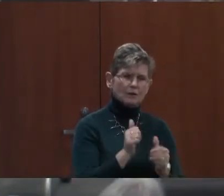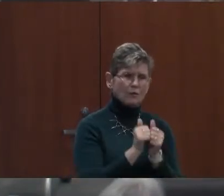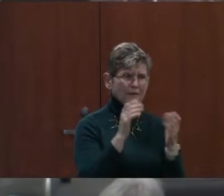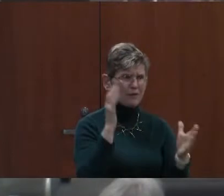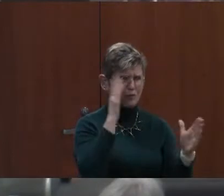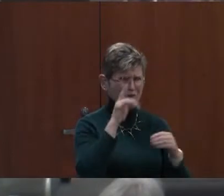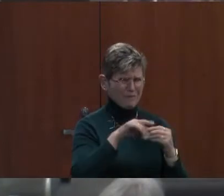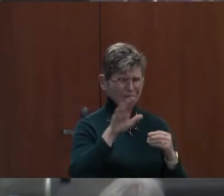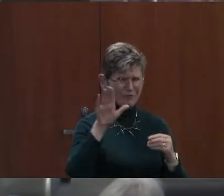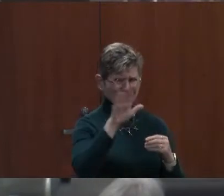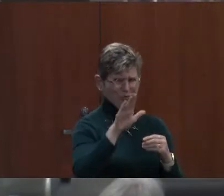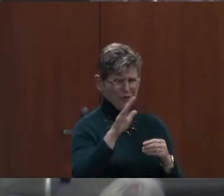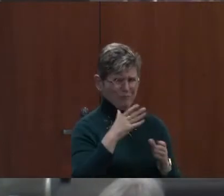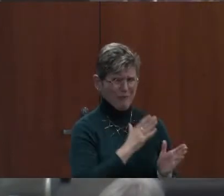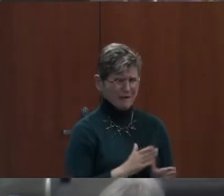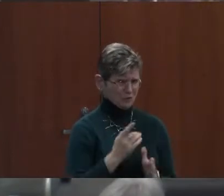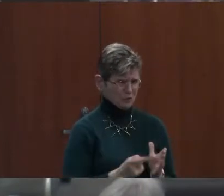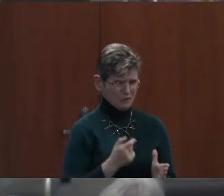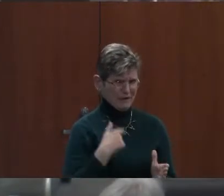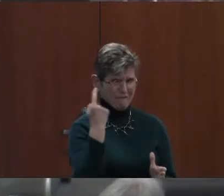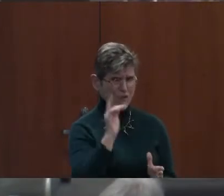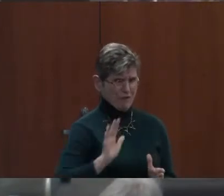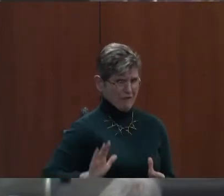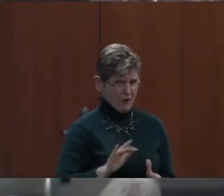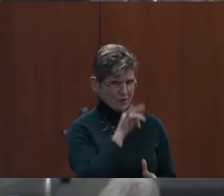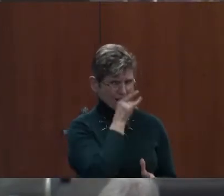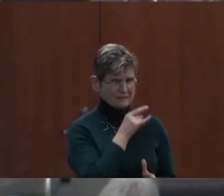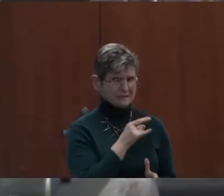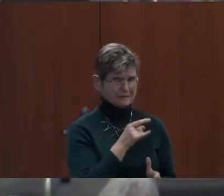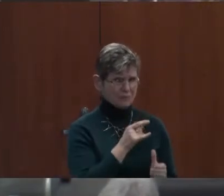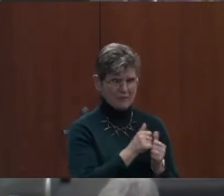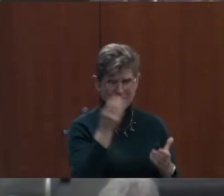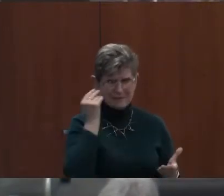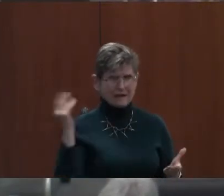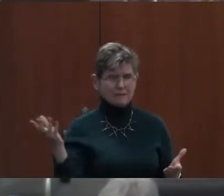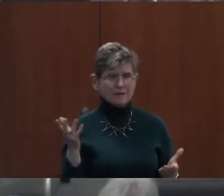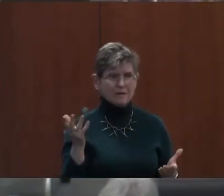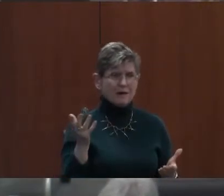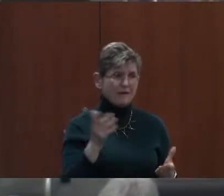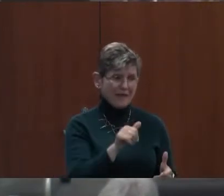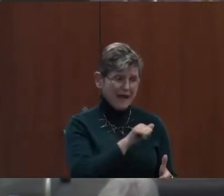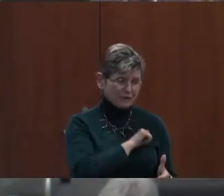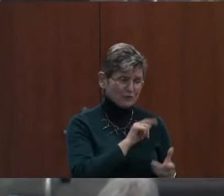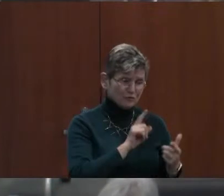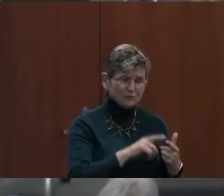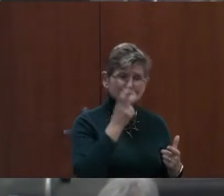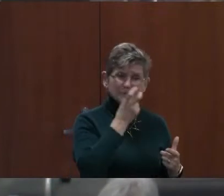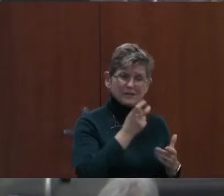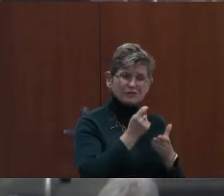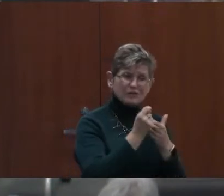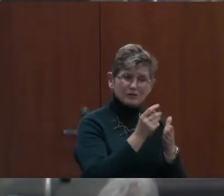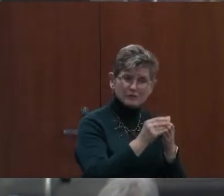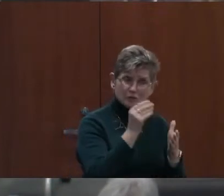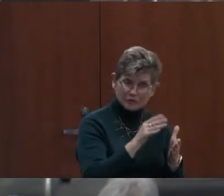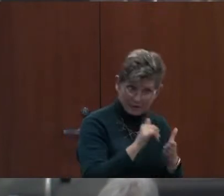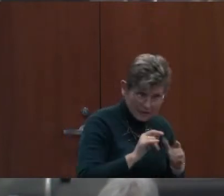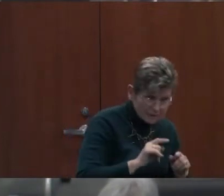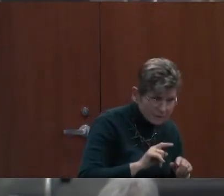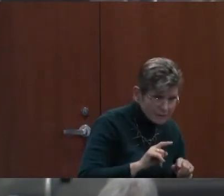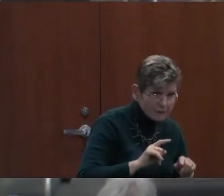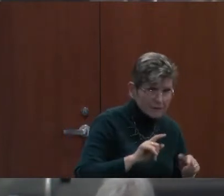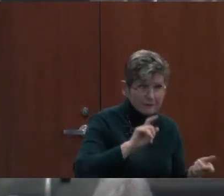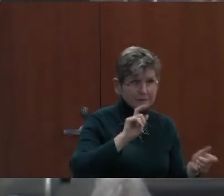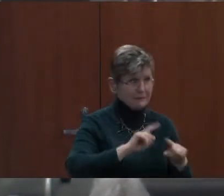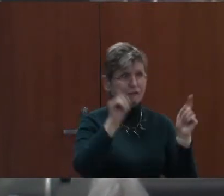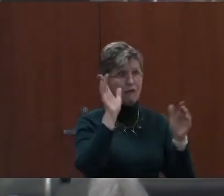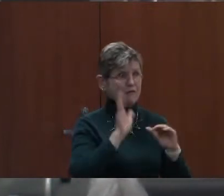for their kids that you are keeping them in the dark about as well. Because the attitude you have towards speech therapy students isn't any different than the attitude towards any other student.